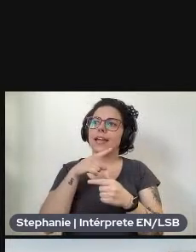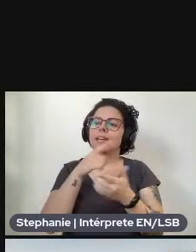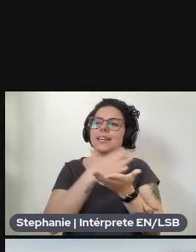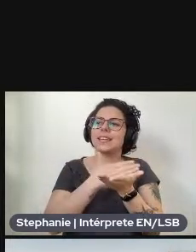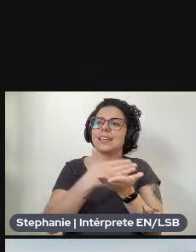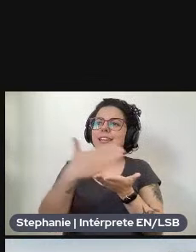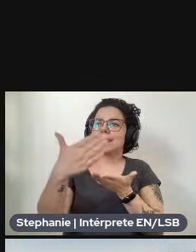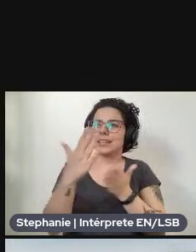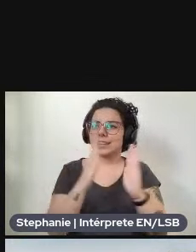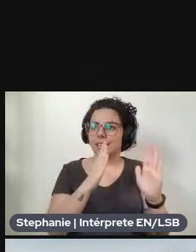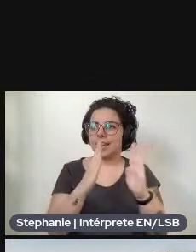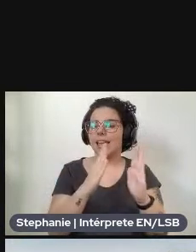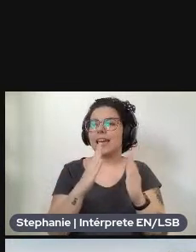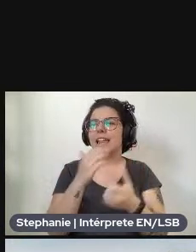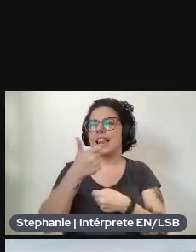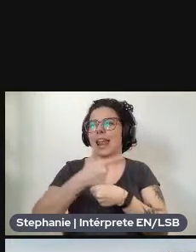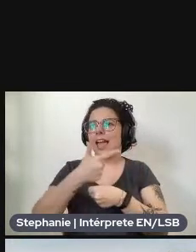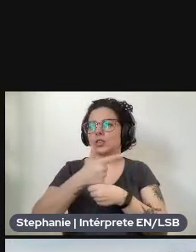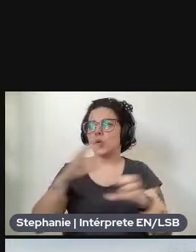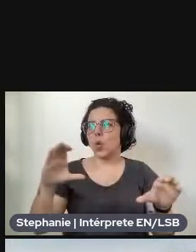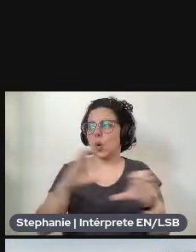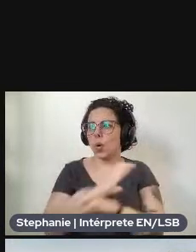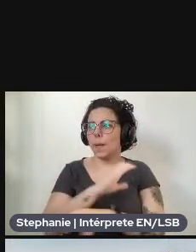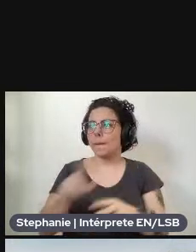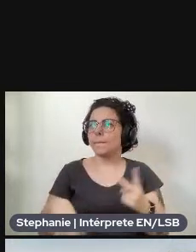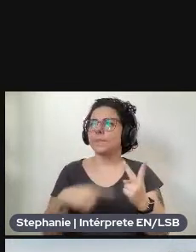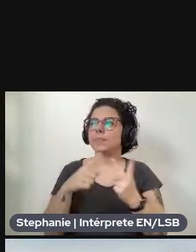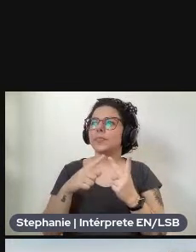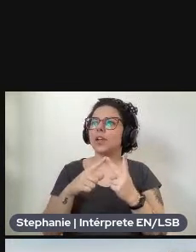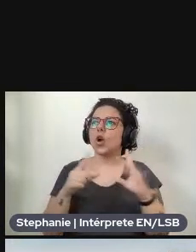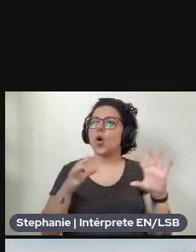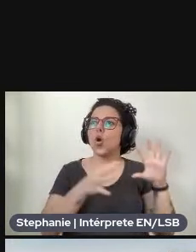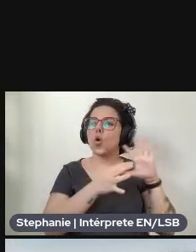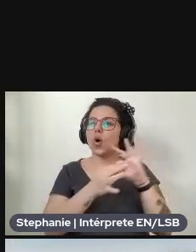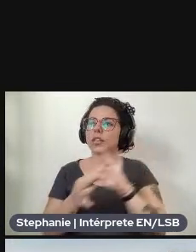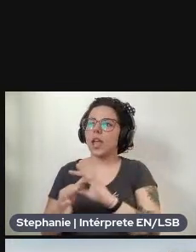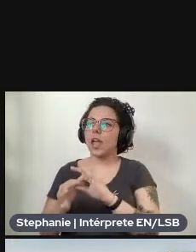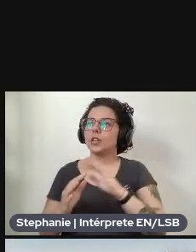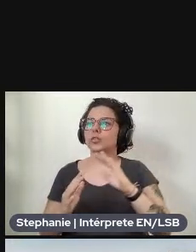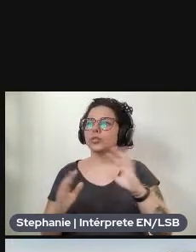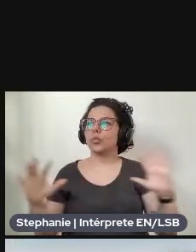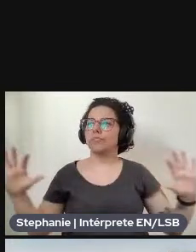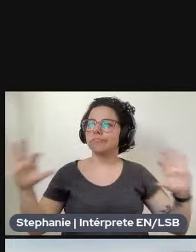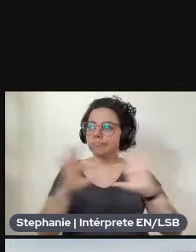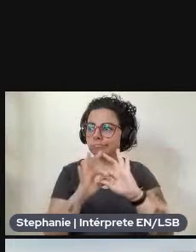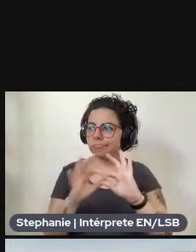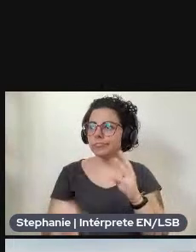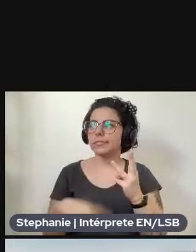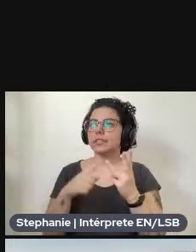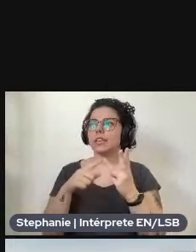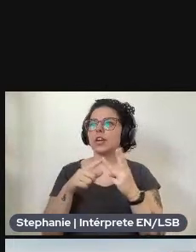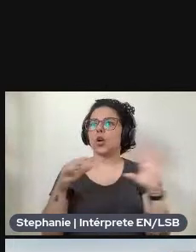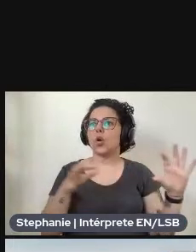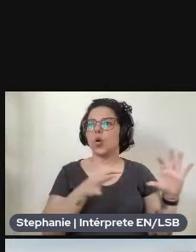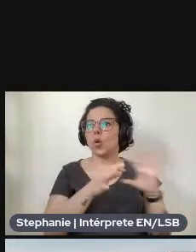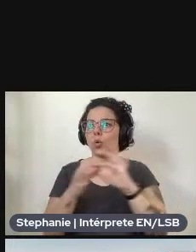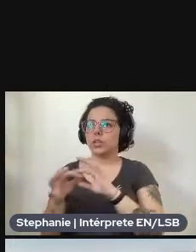full lexical meaning. We have the bridging context, and then the switch context, and then finally the stage